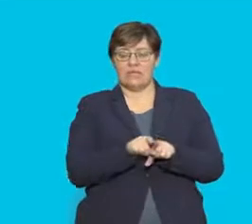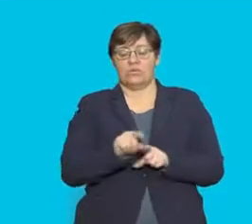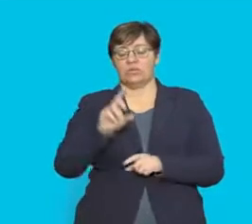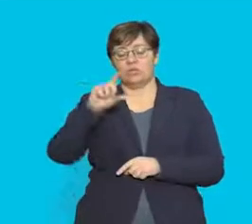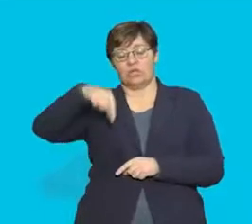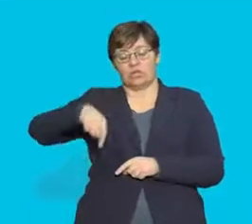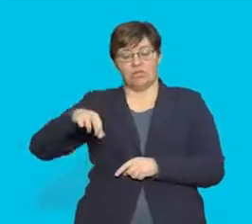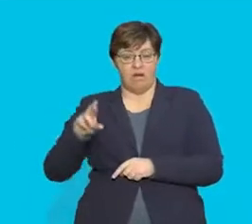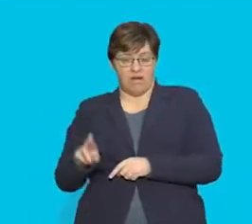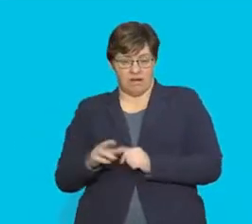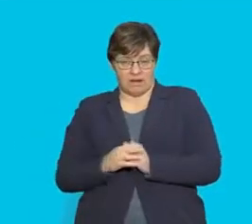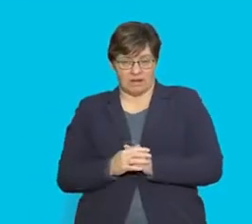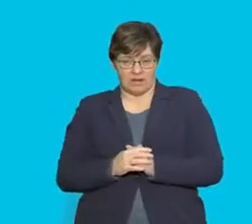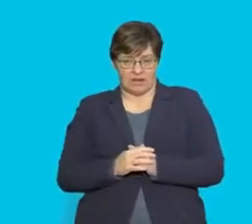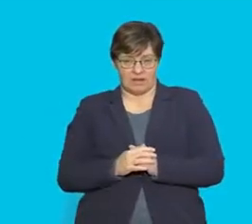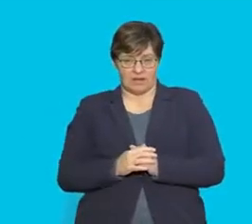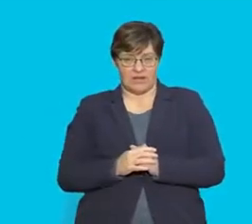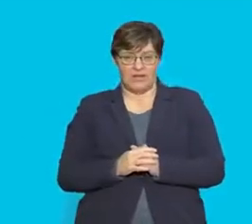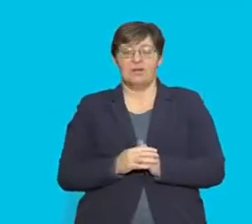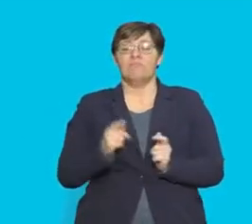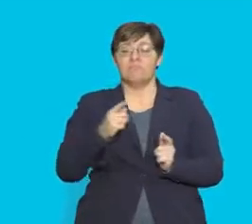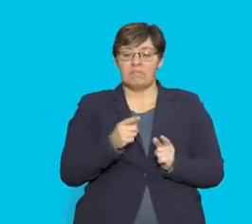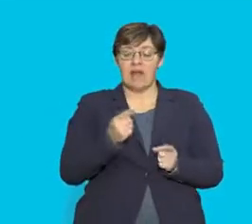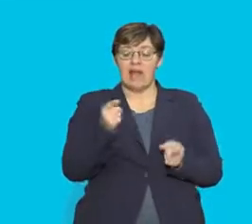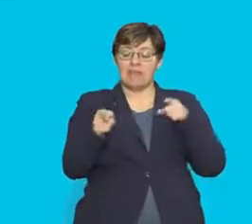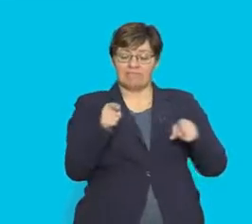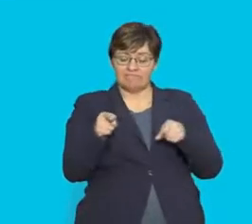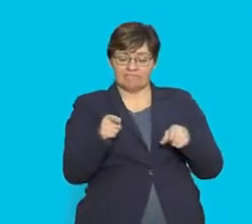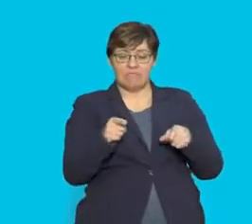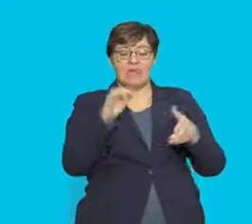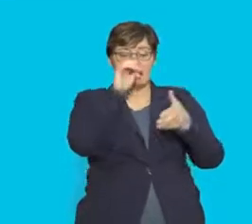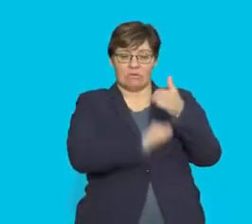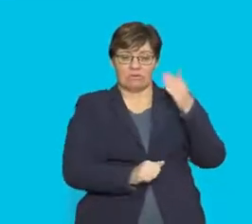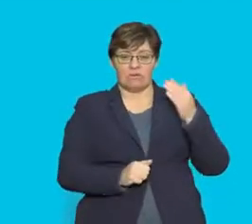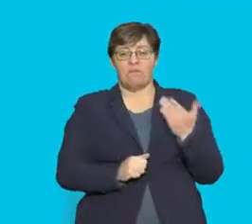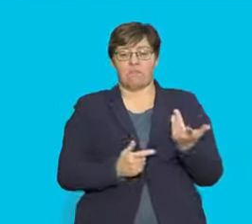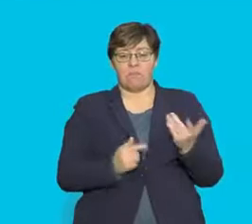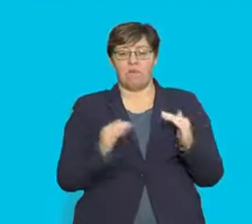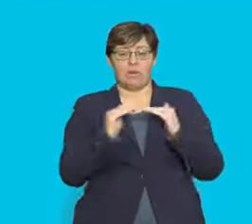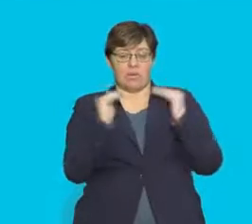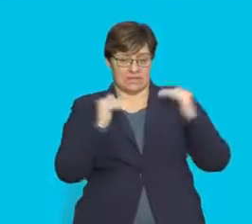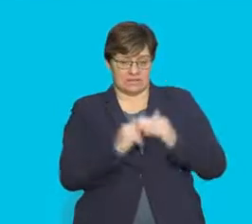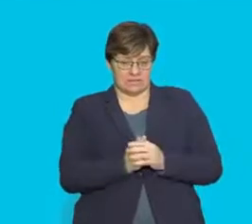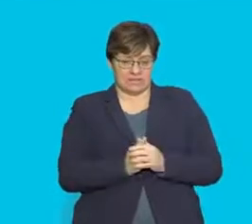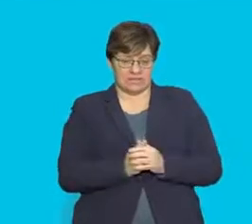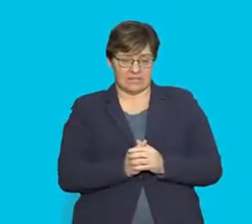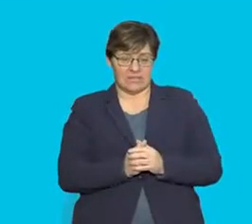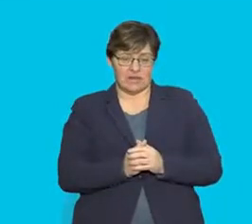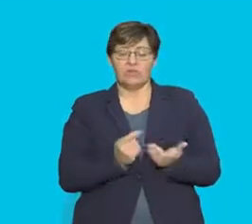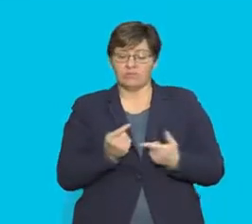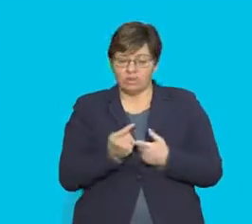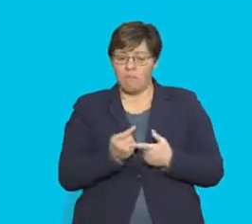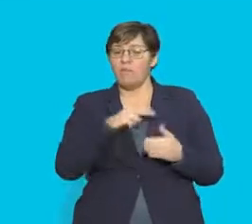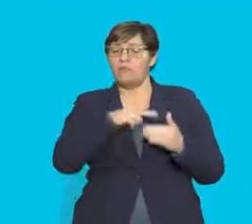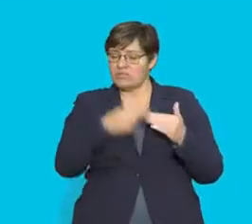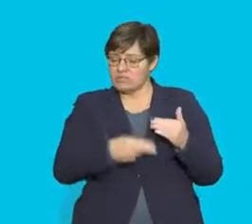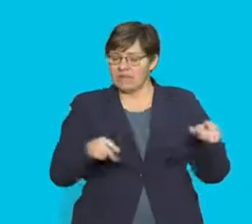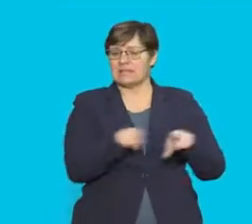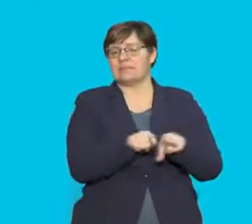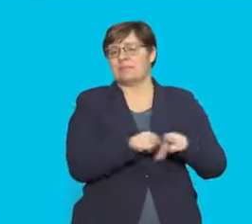values are added to or subtracted from this equality, the result is also equal.